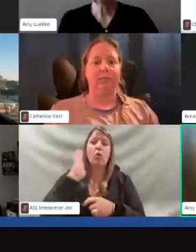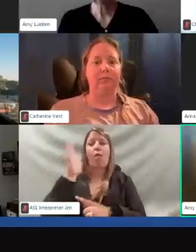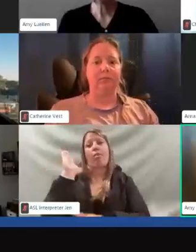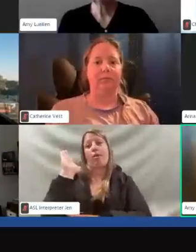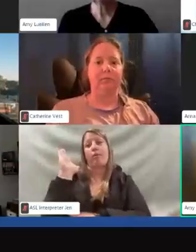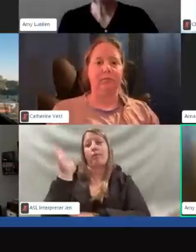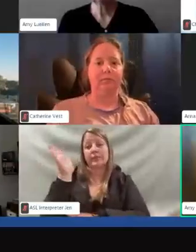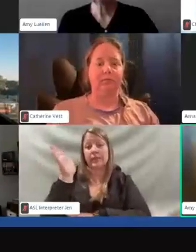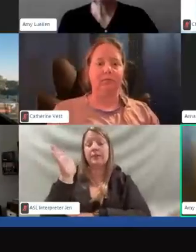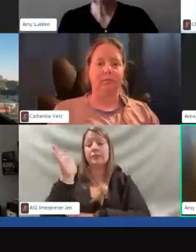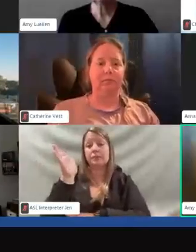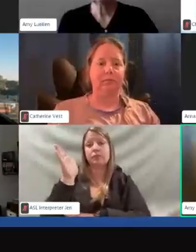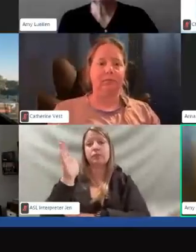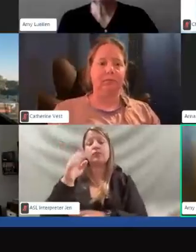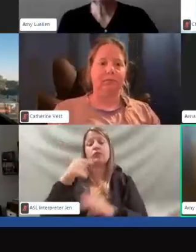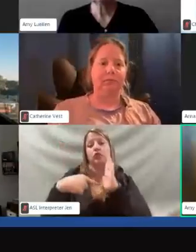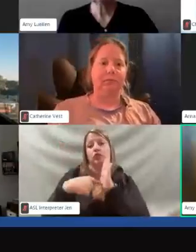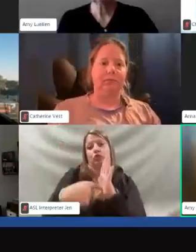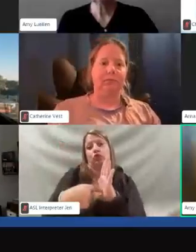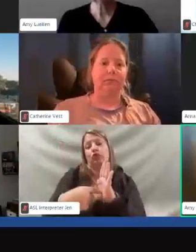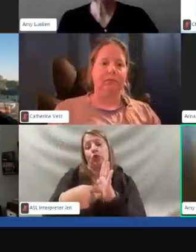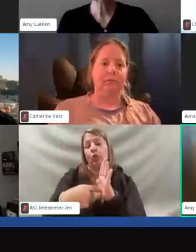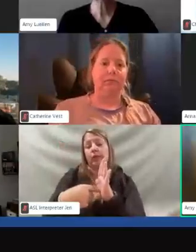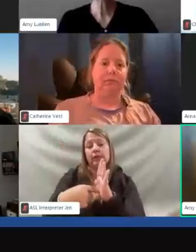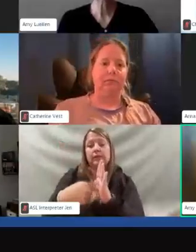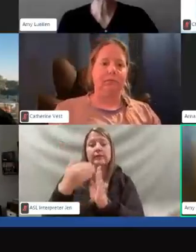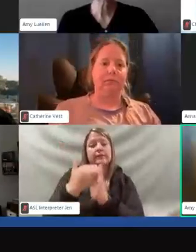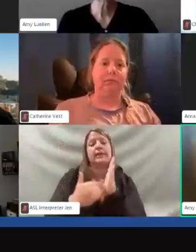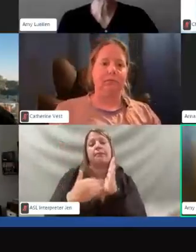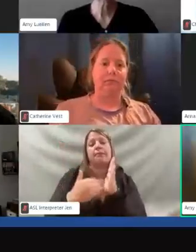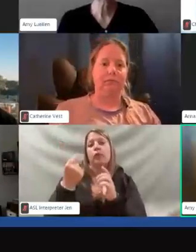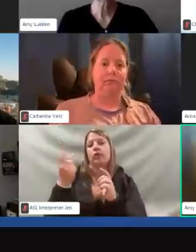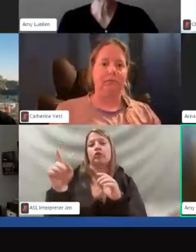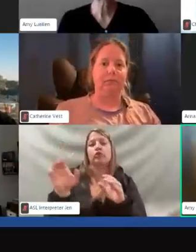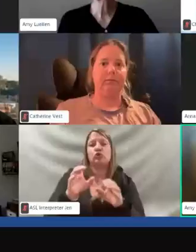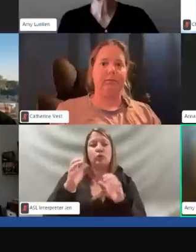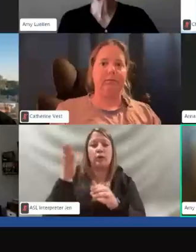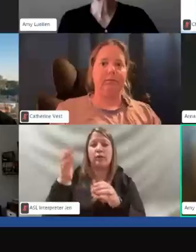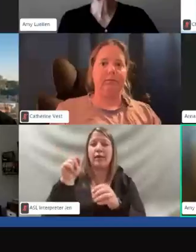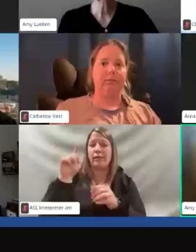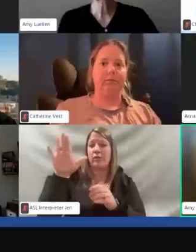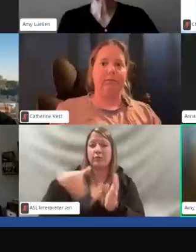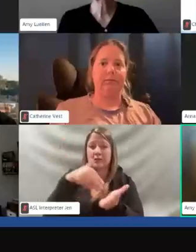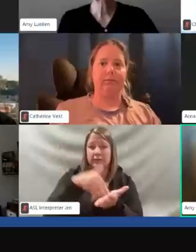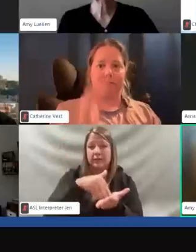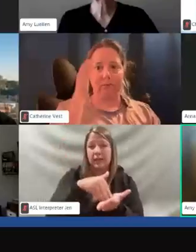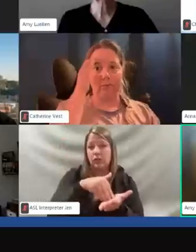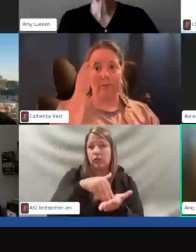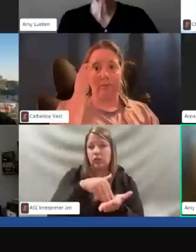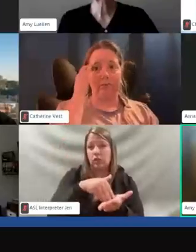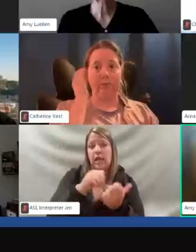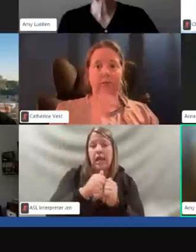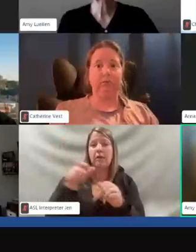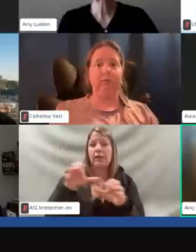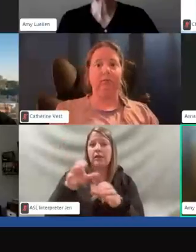presenting and showcasing some of the things that they're doing there at their center and how they